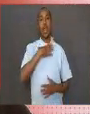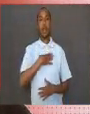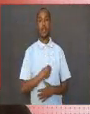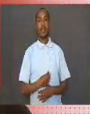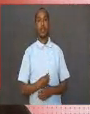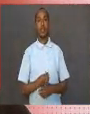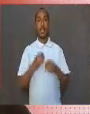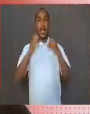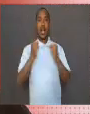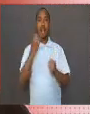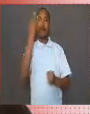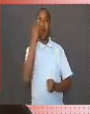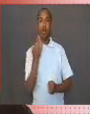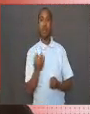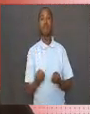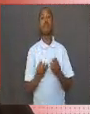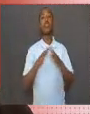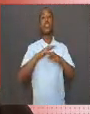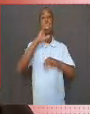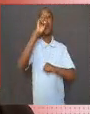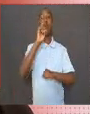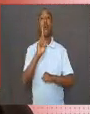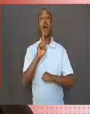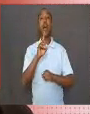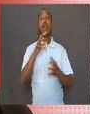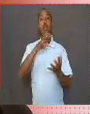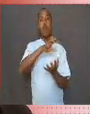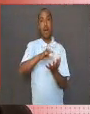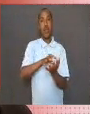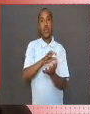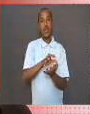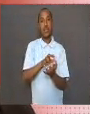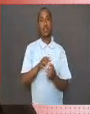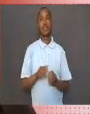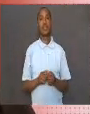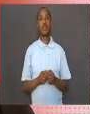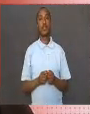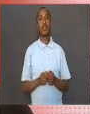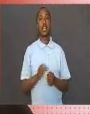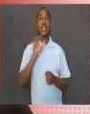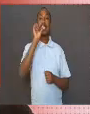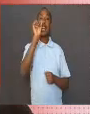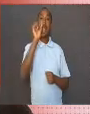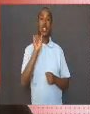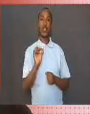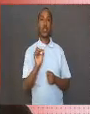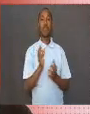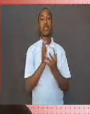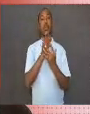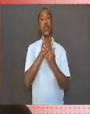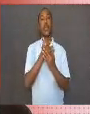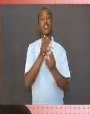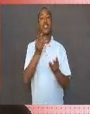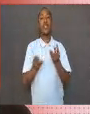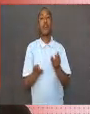elements can form more than one compound, the ratio between